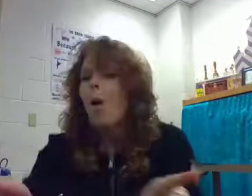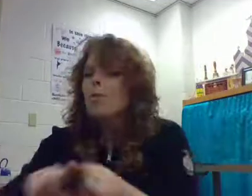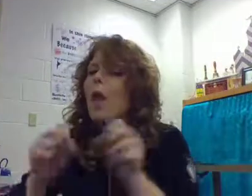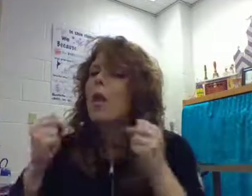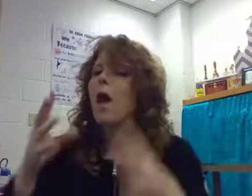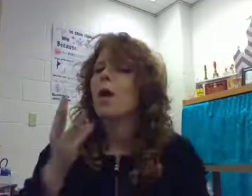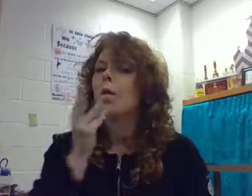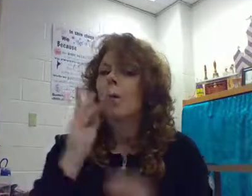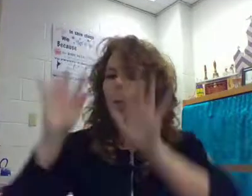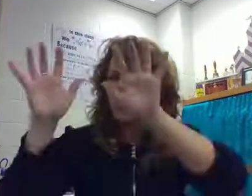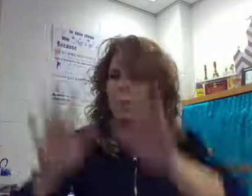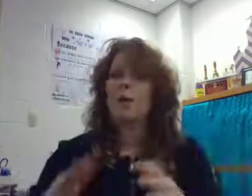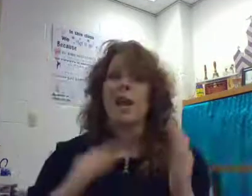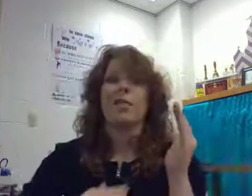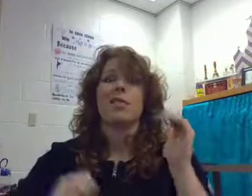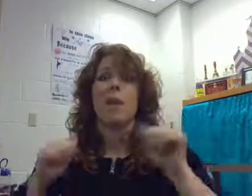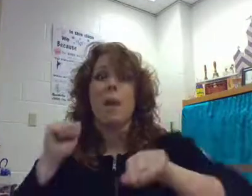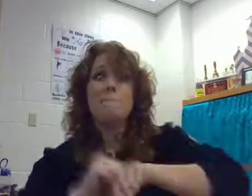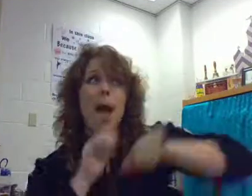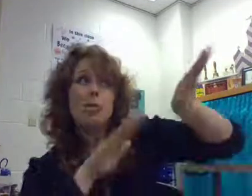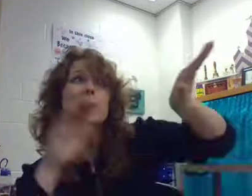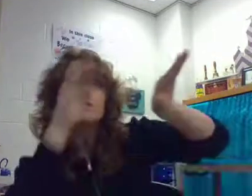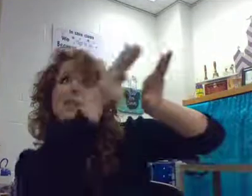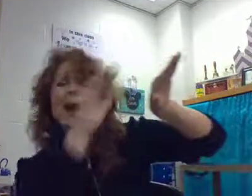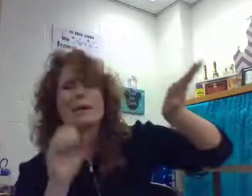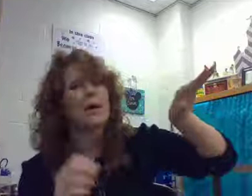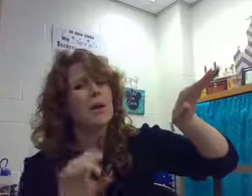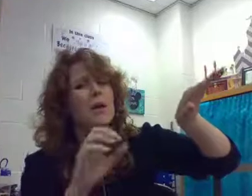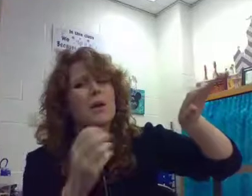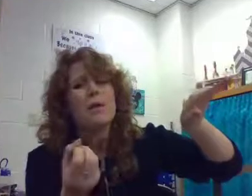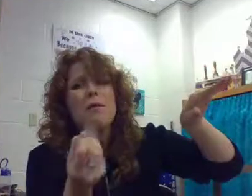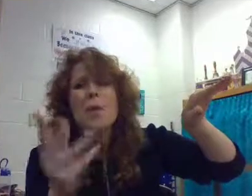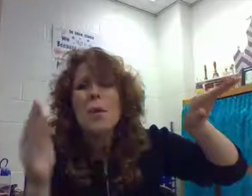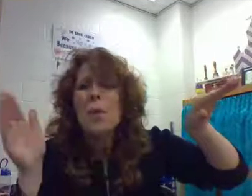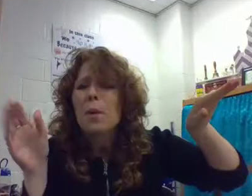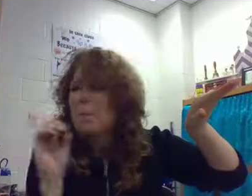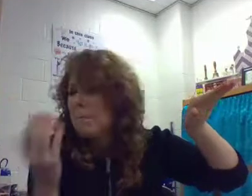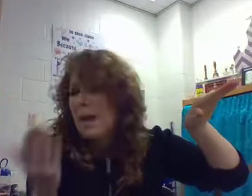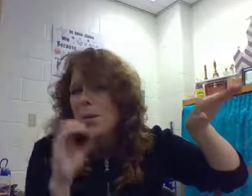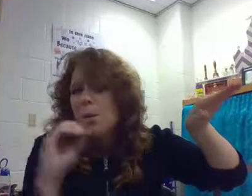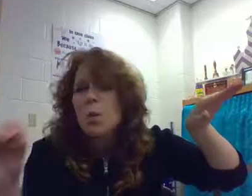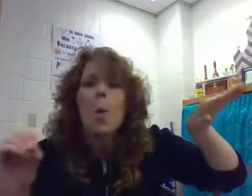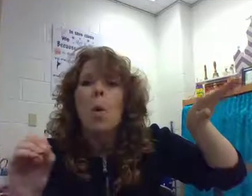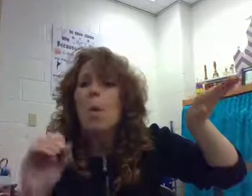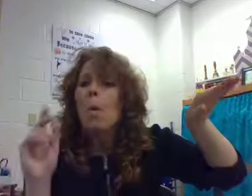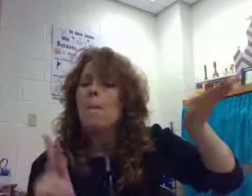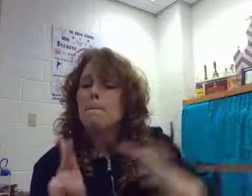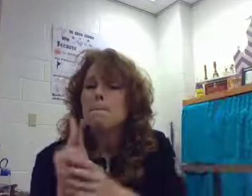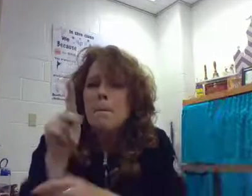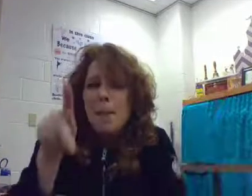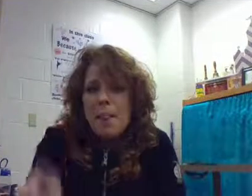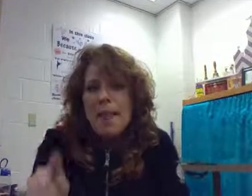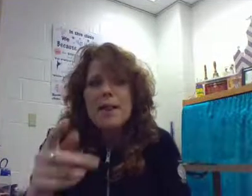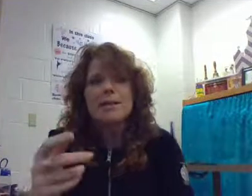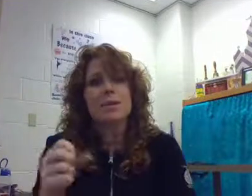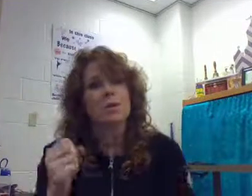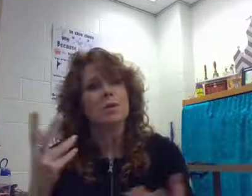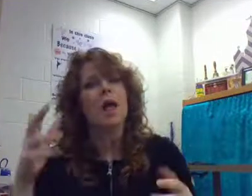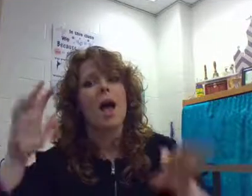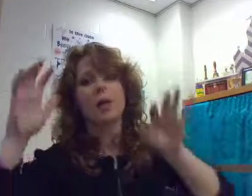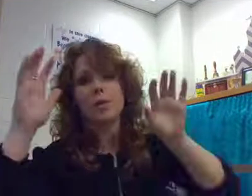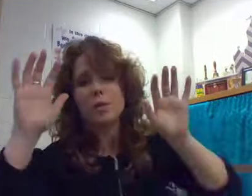to no plant life. Forests of pine, fir, and spruce often grew below the highest points on the mountains.